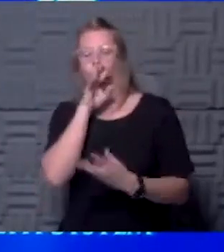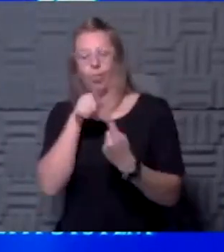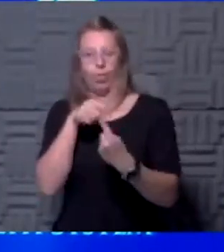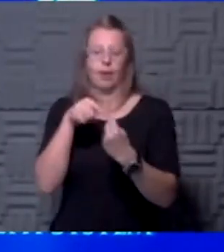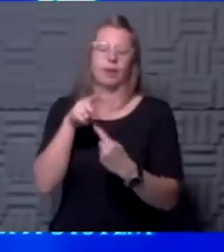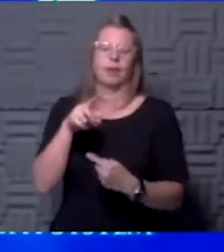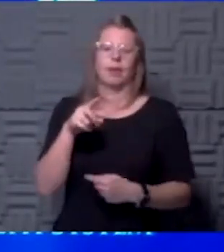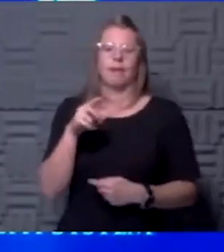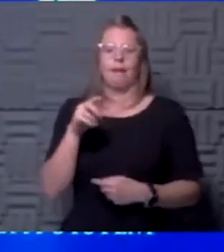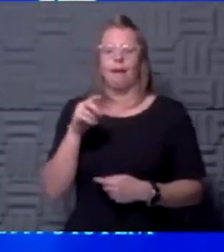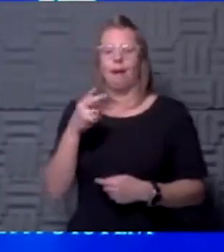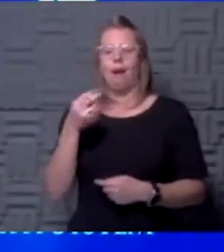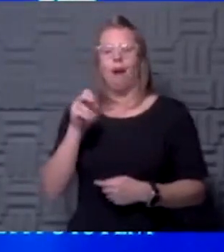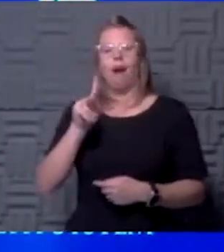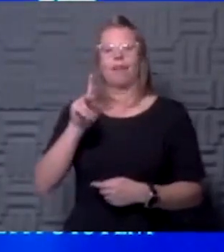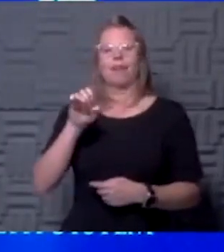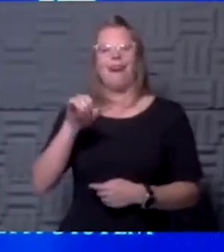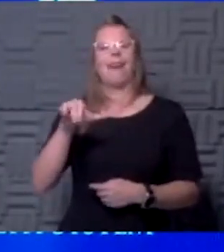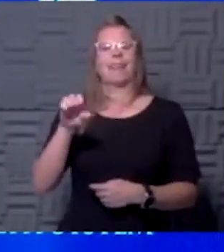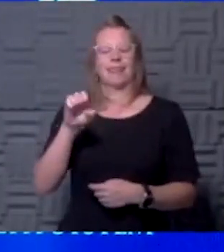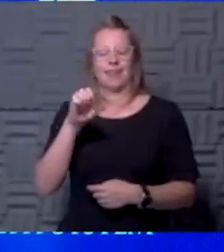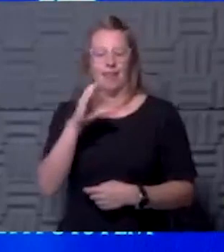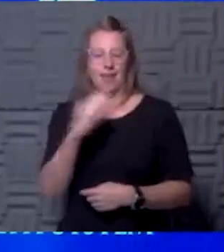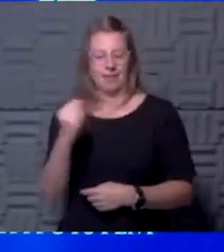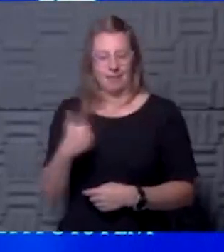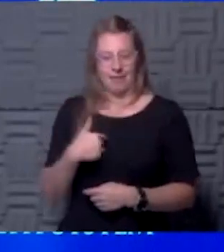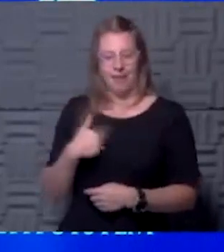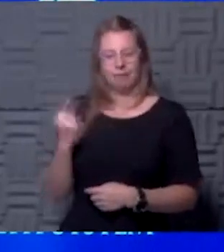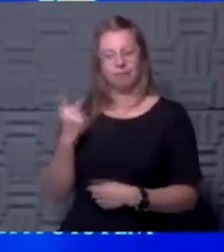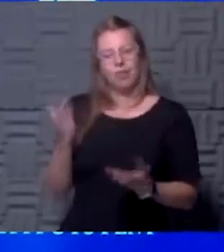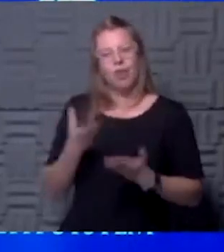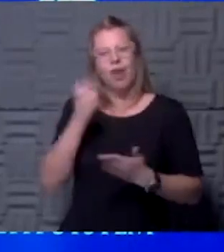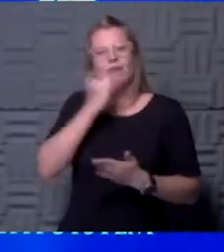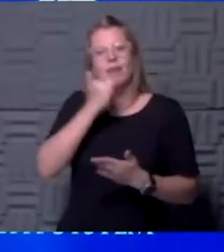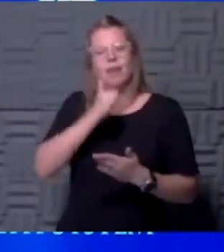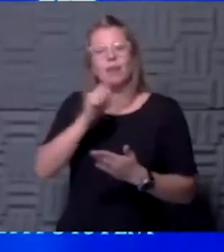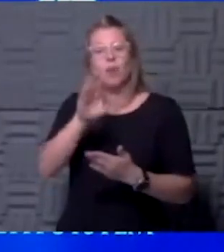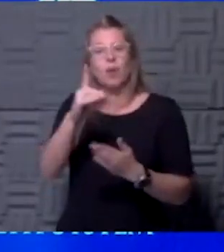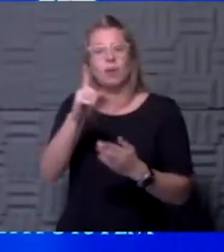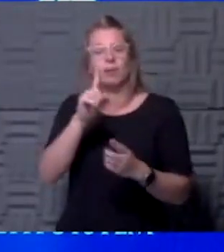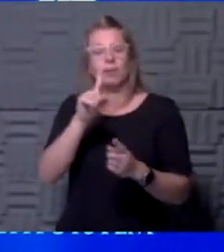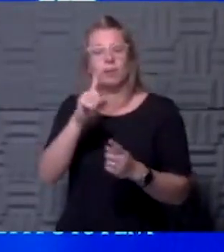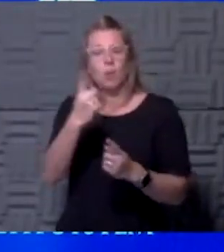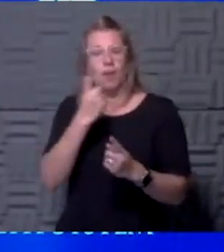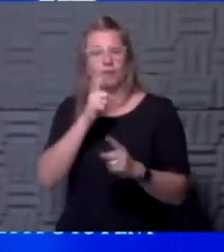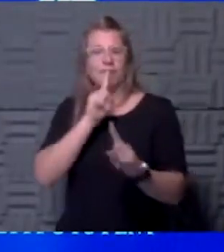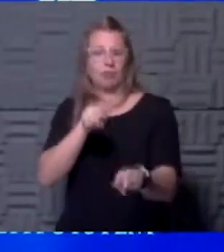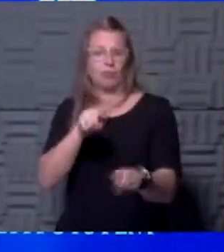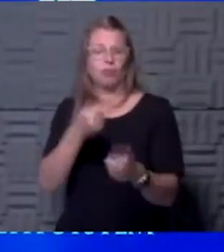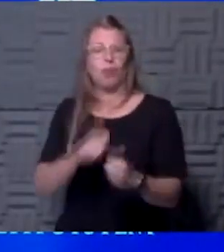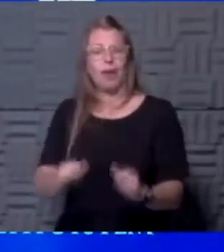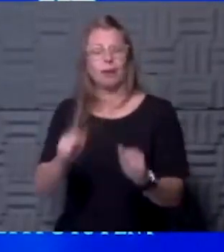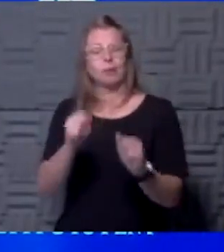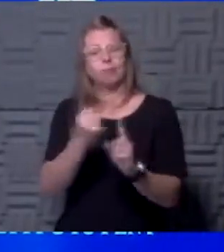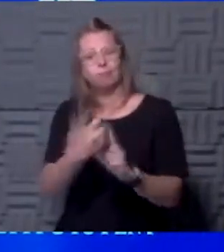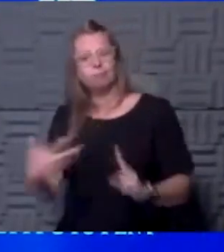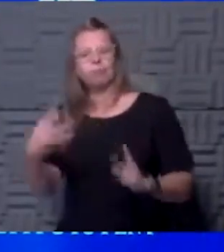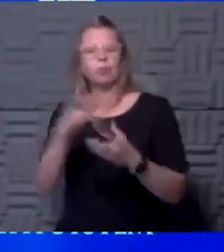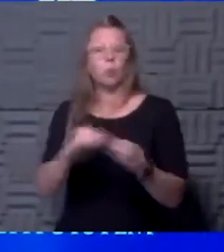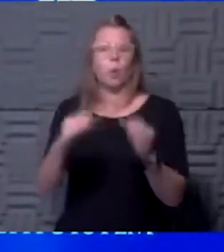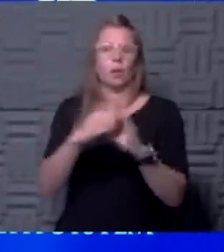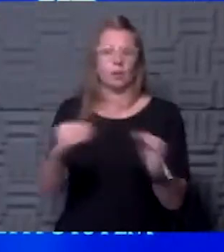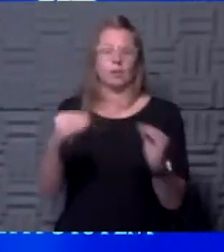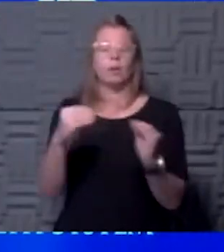that. Hawkeye and I are here every day trying to answer those questions and trying to continue to tell the story. And tomorrow we tell the story some